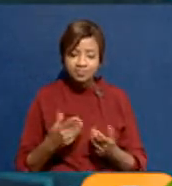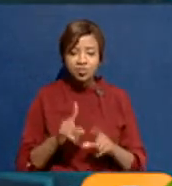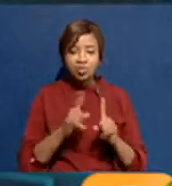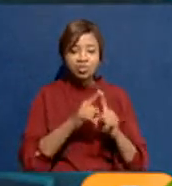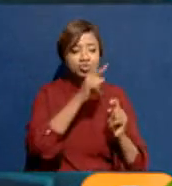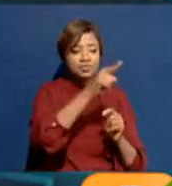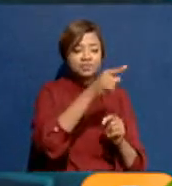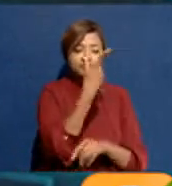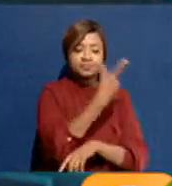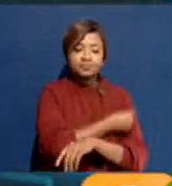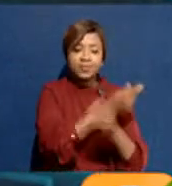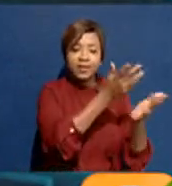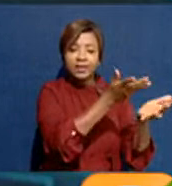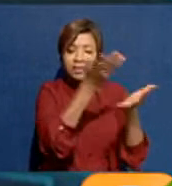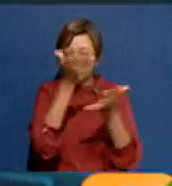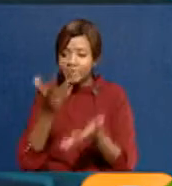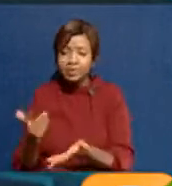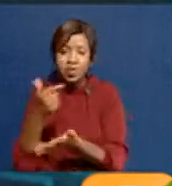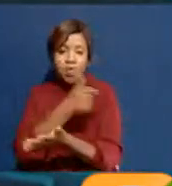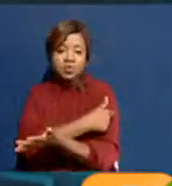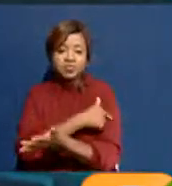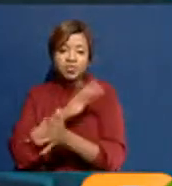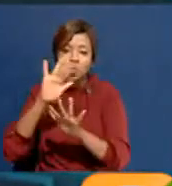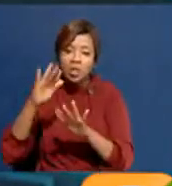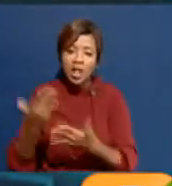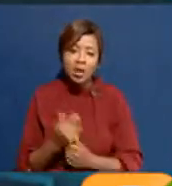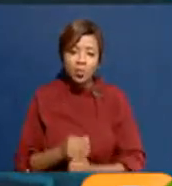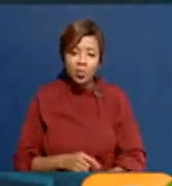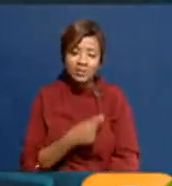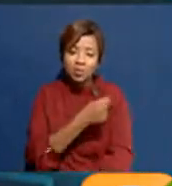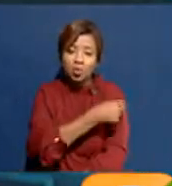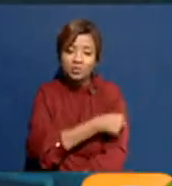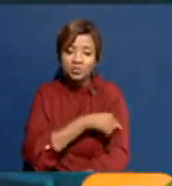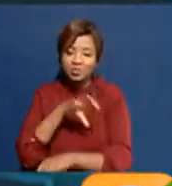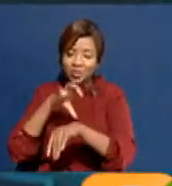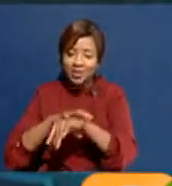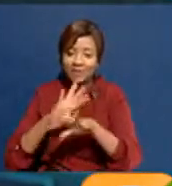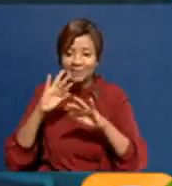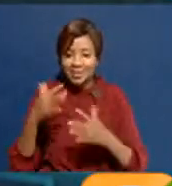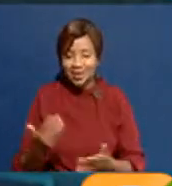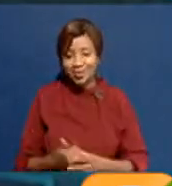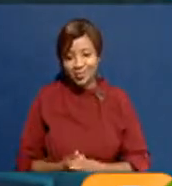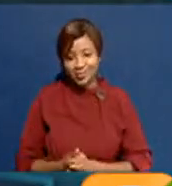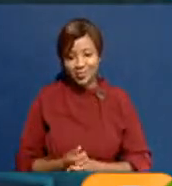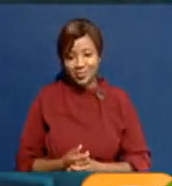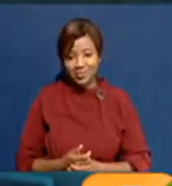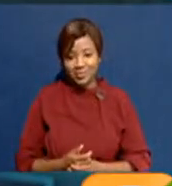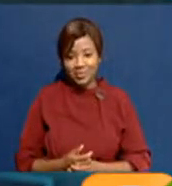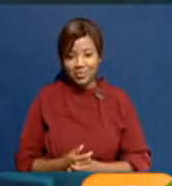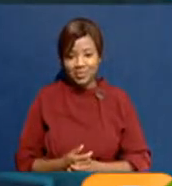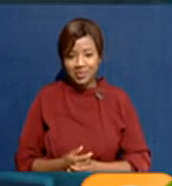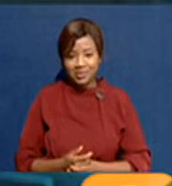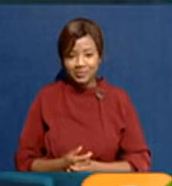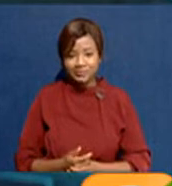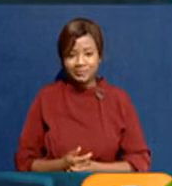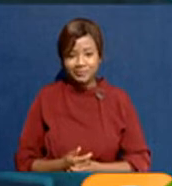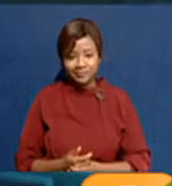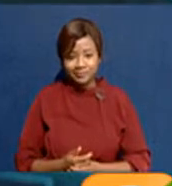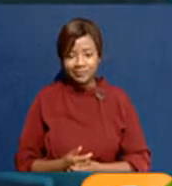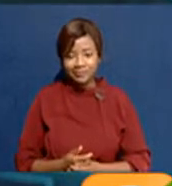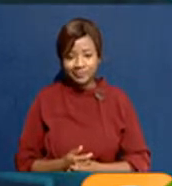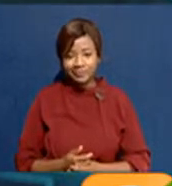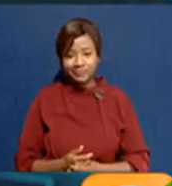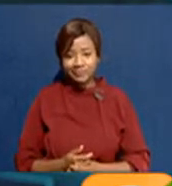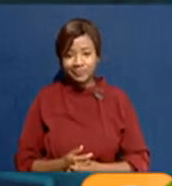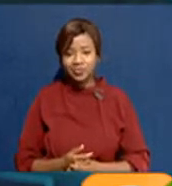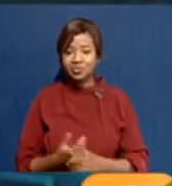do those vaccines get from the manufacturing point all the way to that child? So there